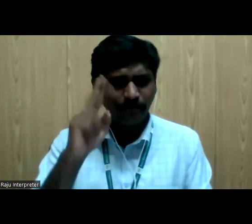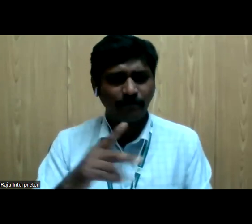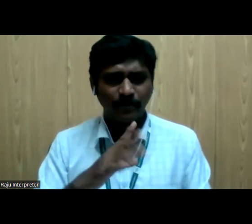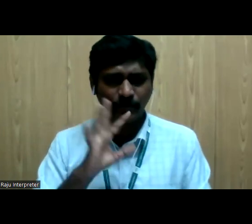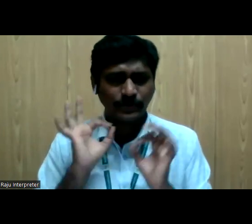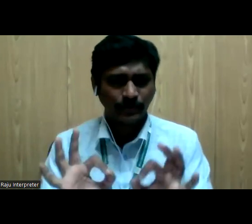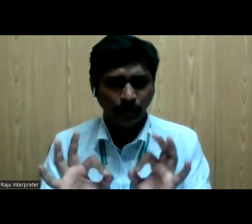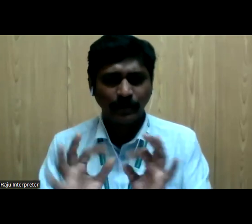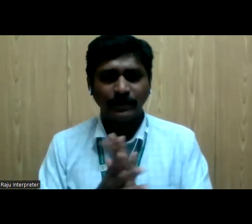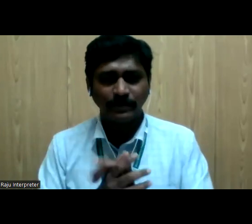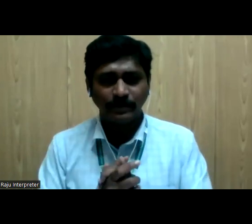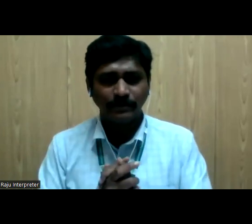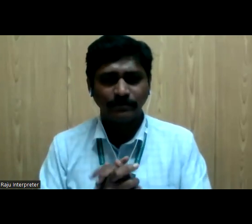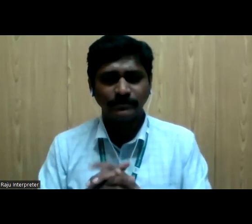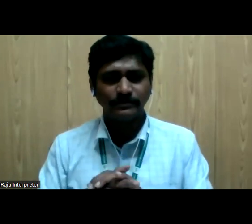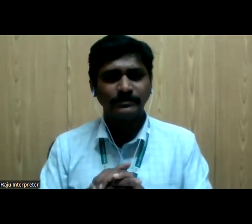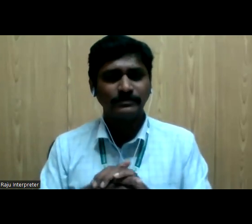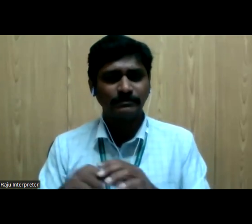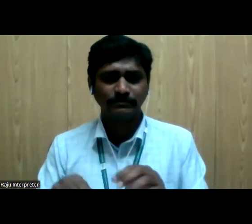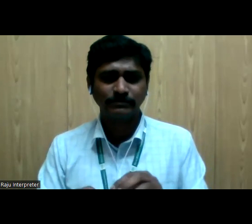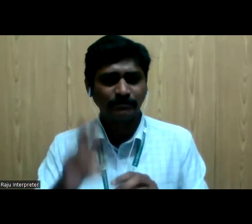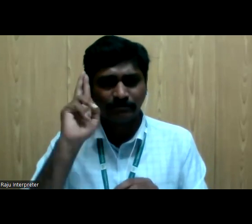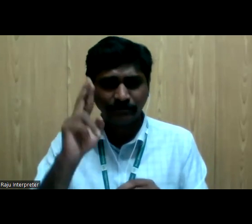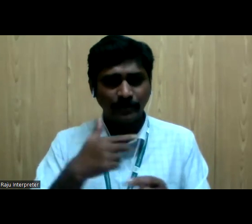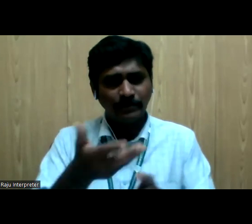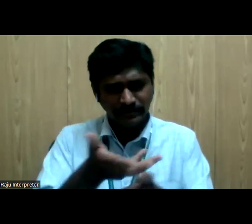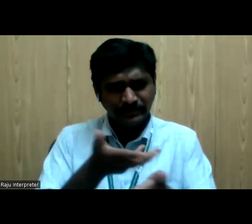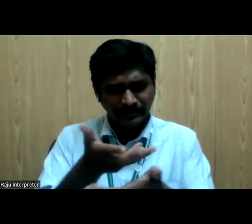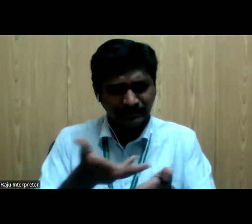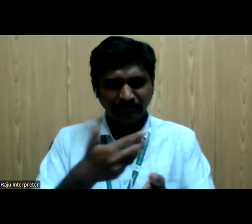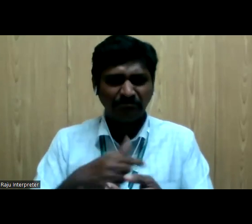good outcomes, unfortunately, I will not be able to listen through the panel, but I would